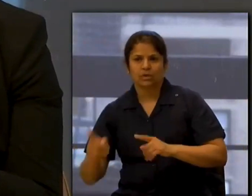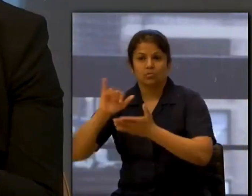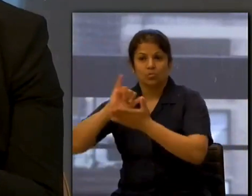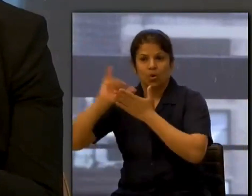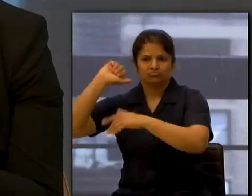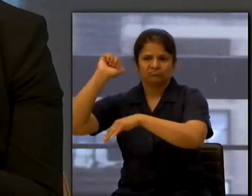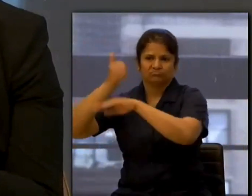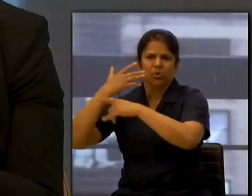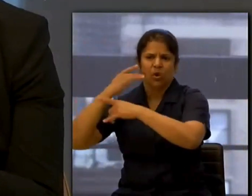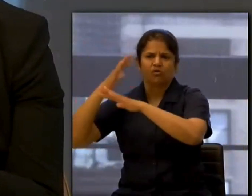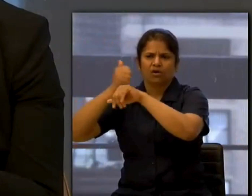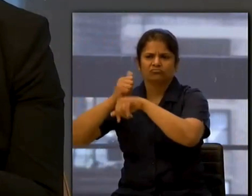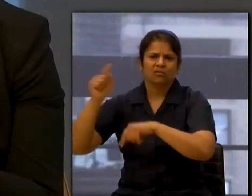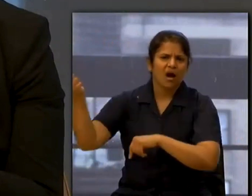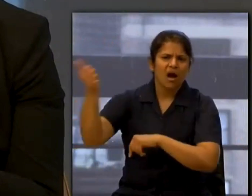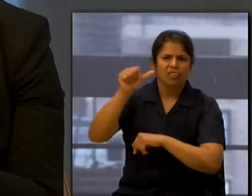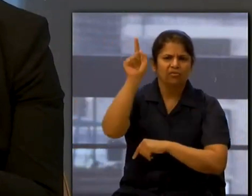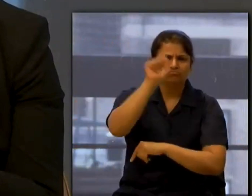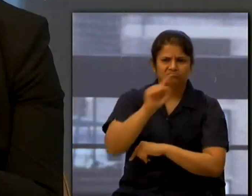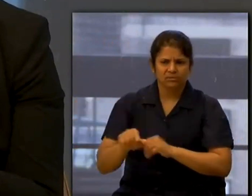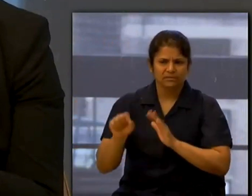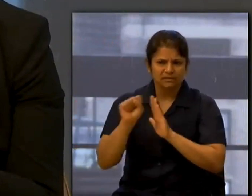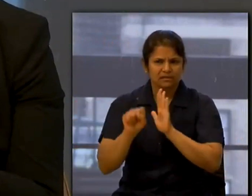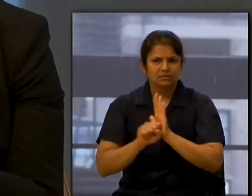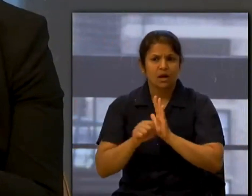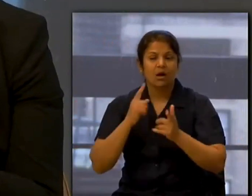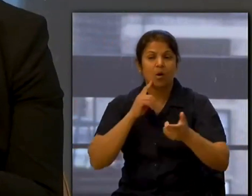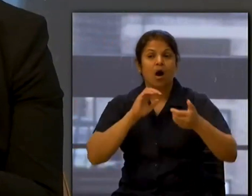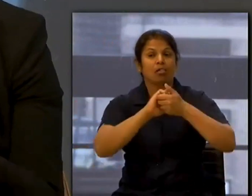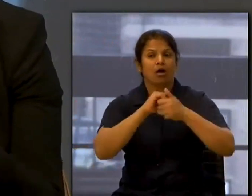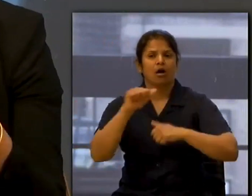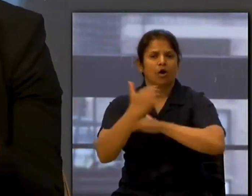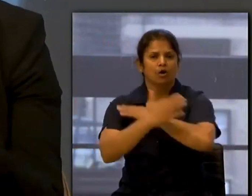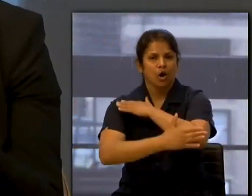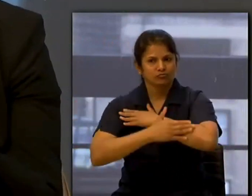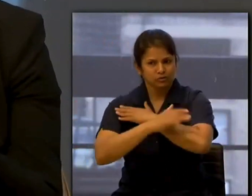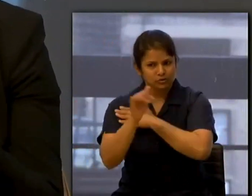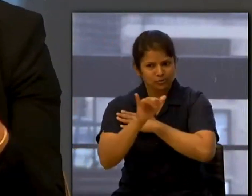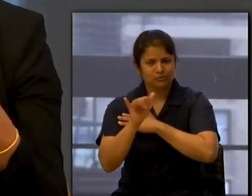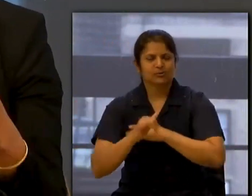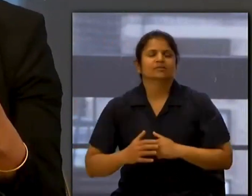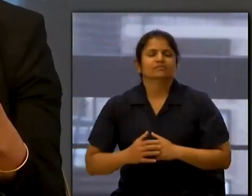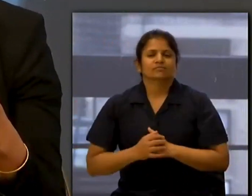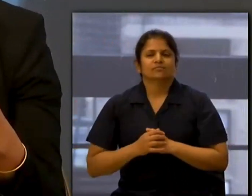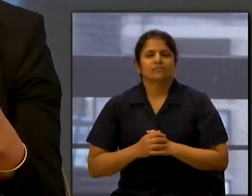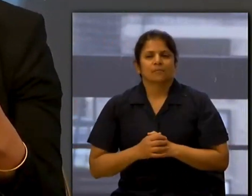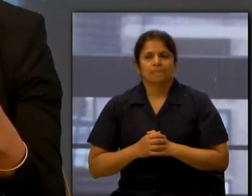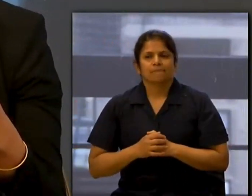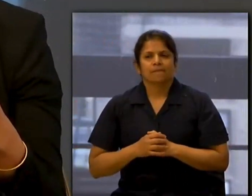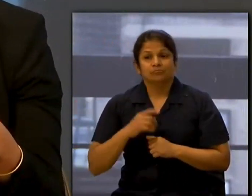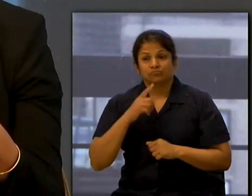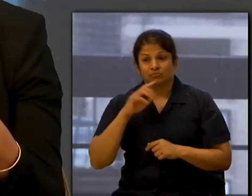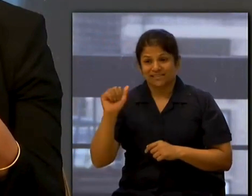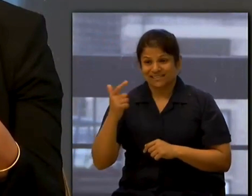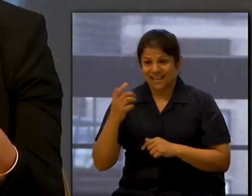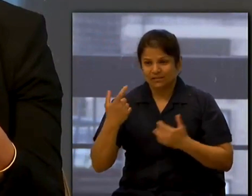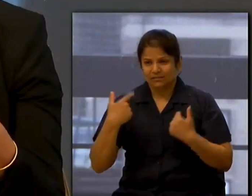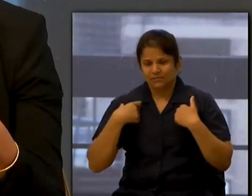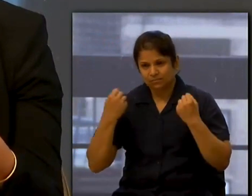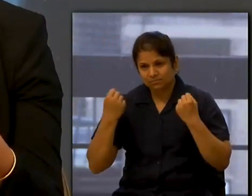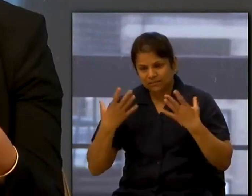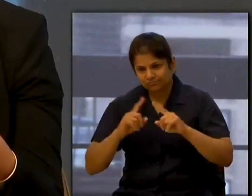forming partnerships in different countries as well. And also, so SAGE does many different things in service of well-being